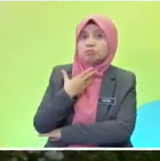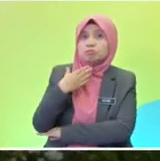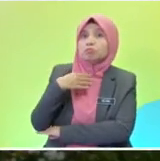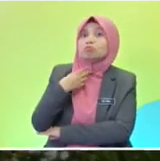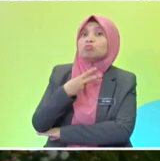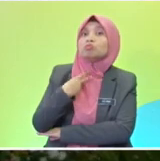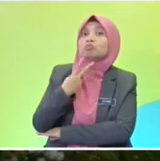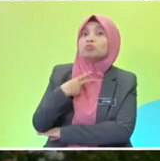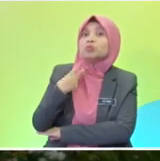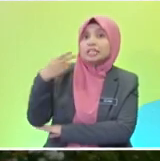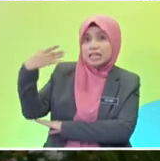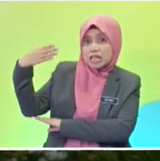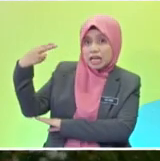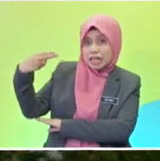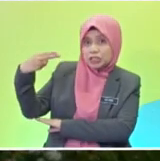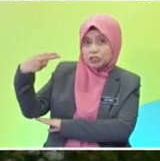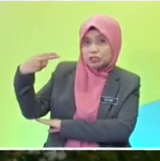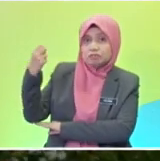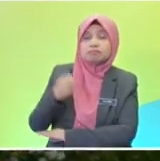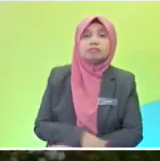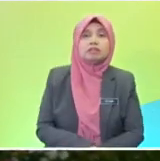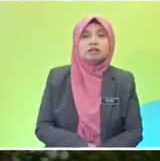Hibiscus. Yes, okay. So,